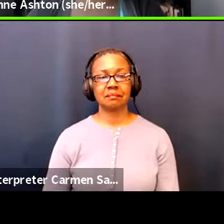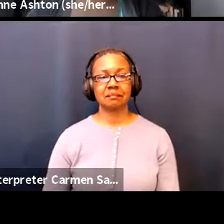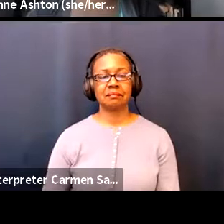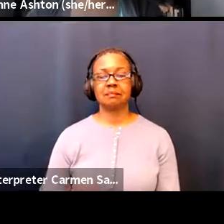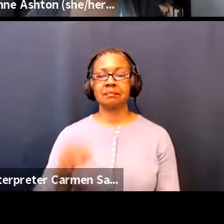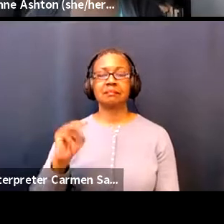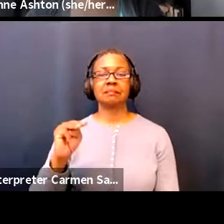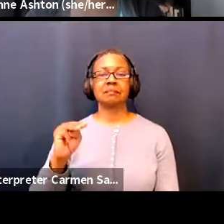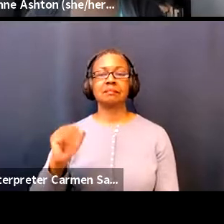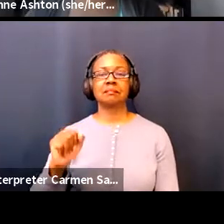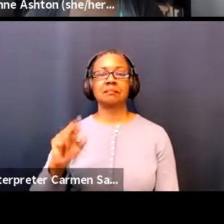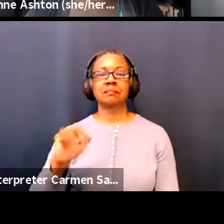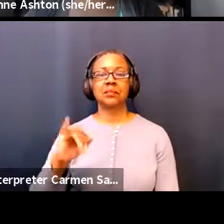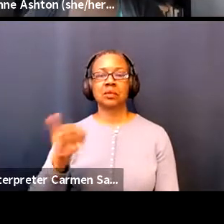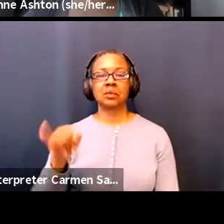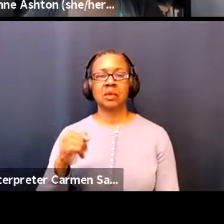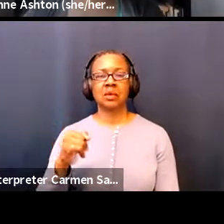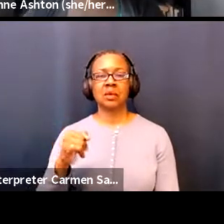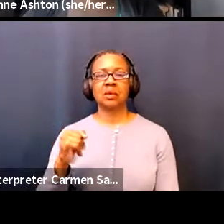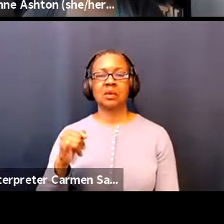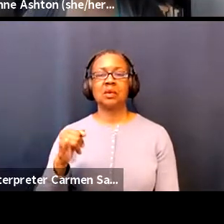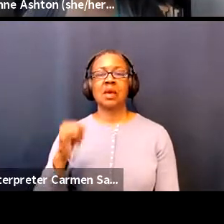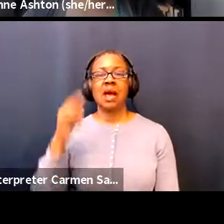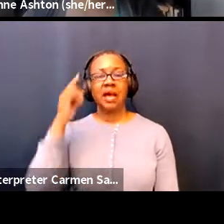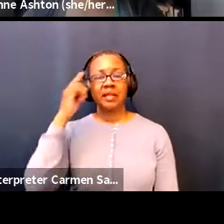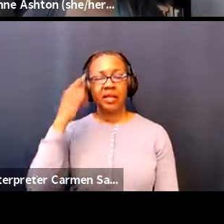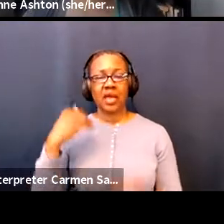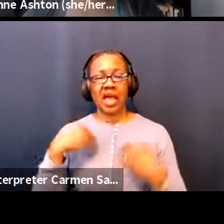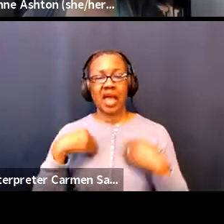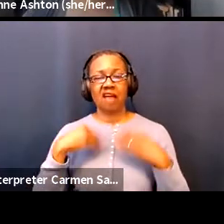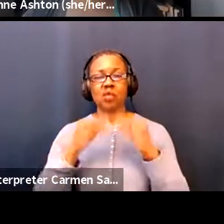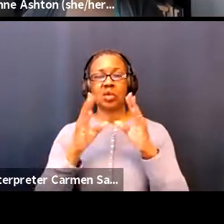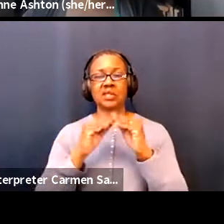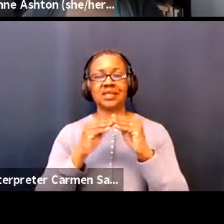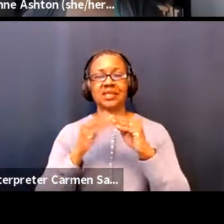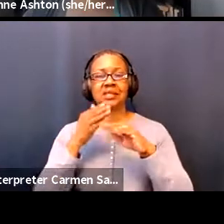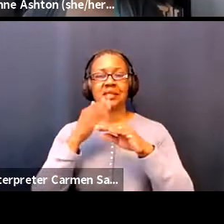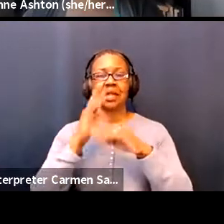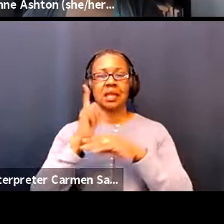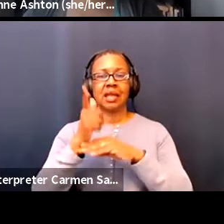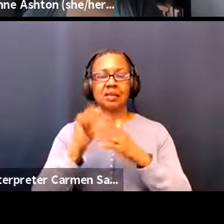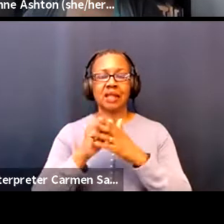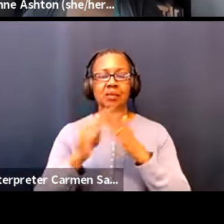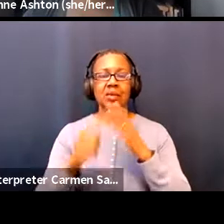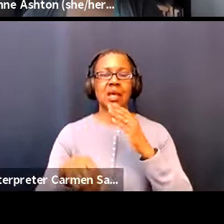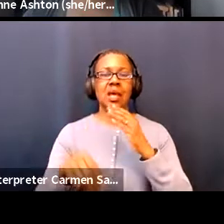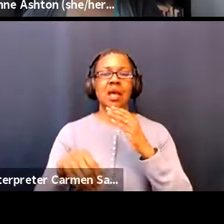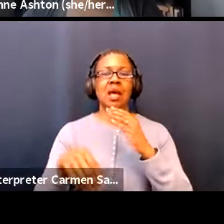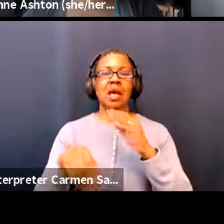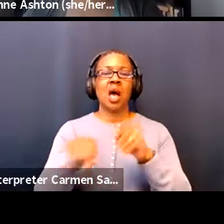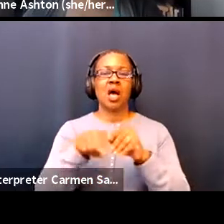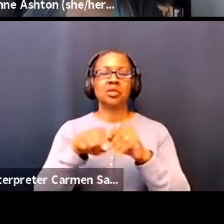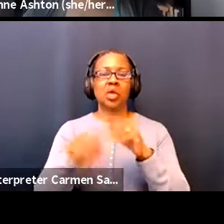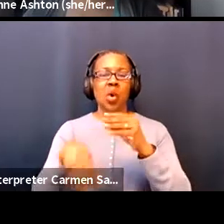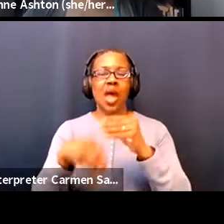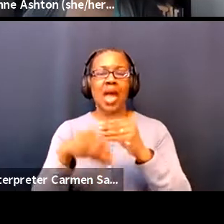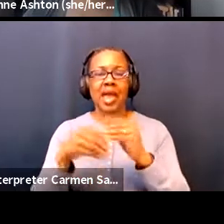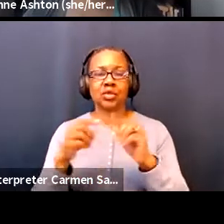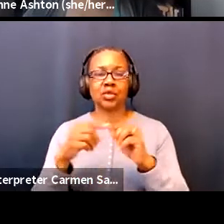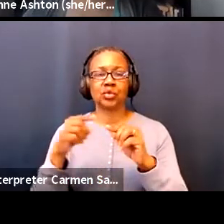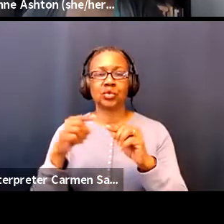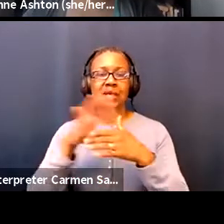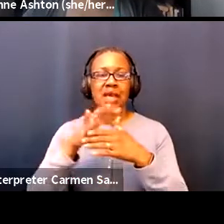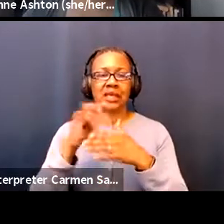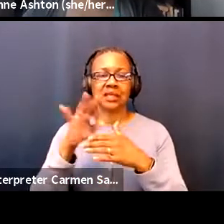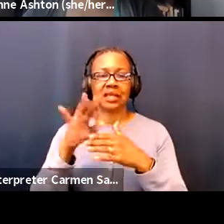Yeah, and it looks like we have a couple of follow-up sessions that might also add to the context around this work. There's